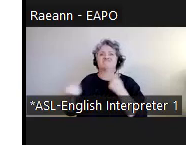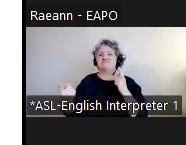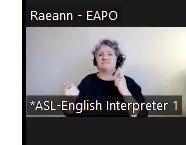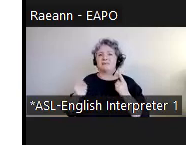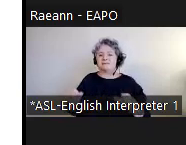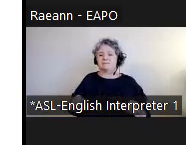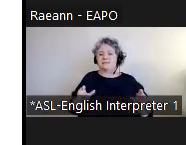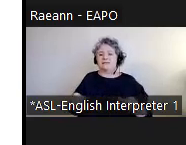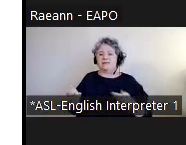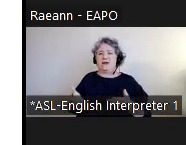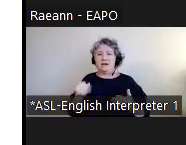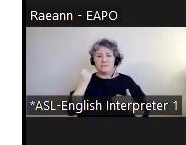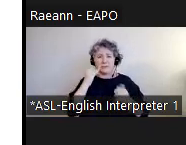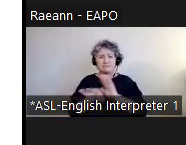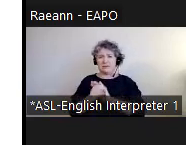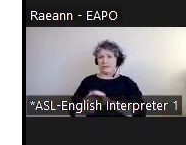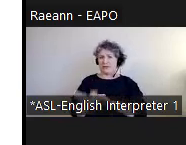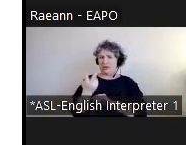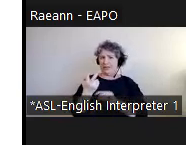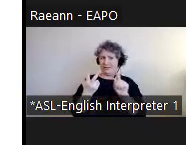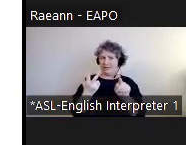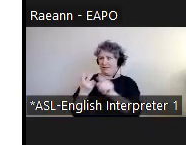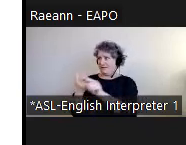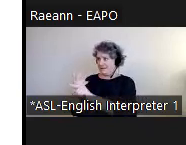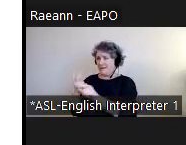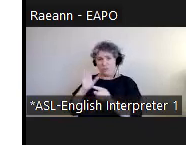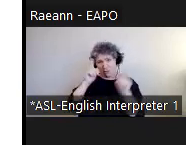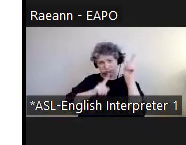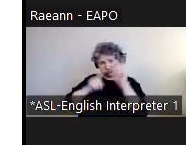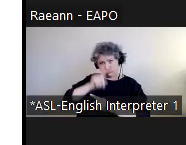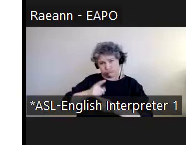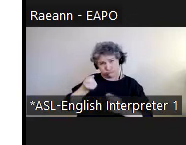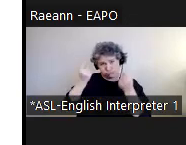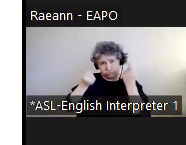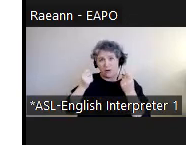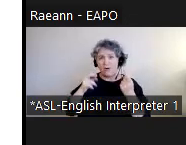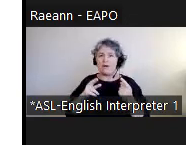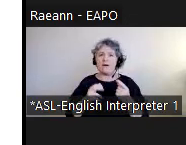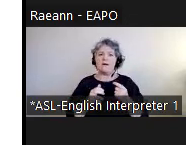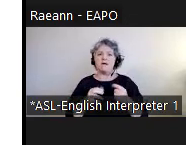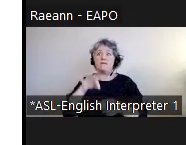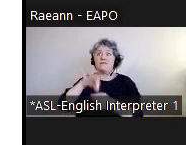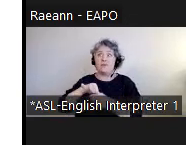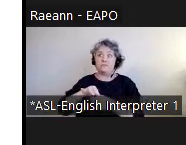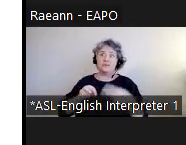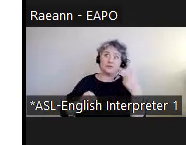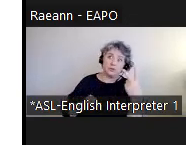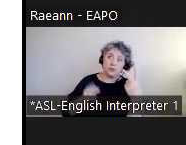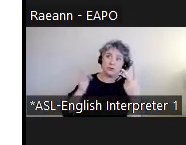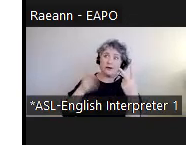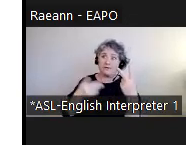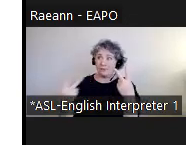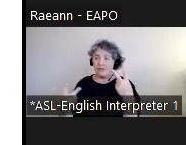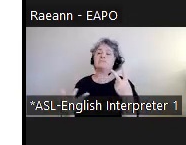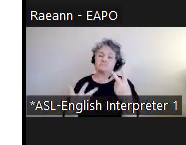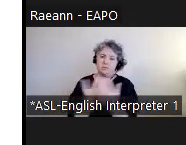mediator? If I've picked 3 people, can I have it set up that the majority wins in a decision-making